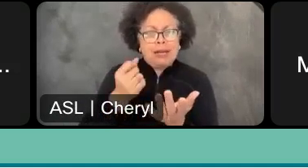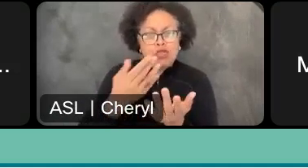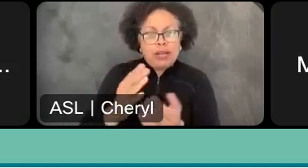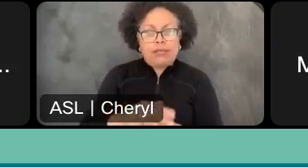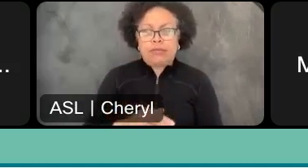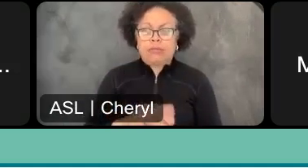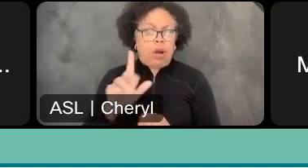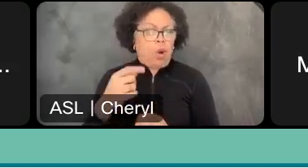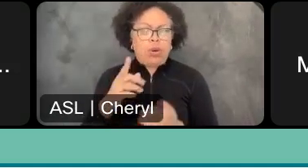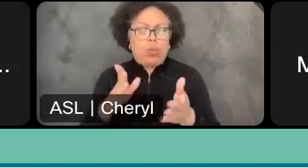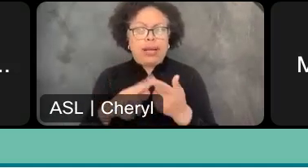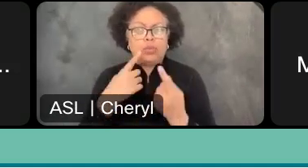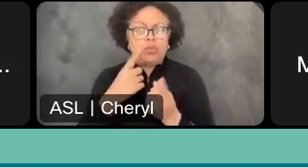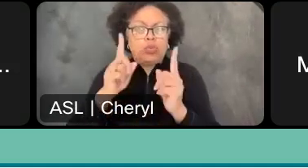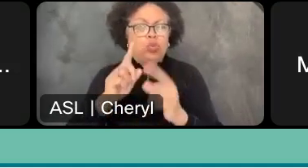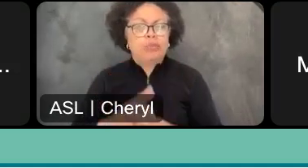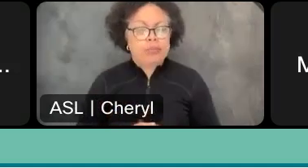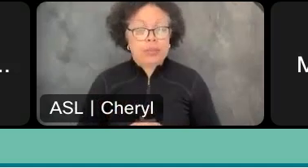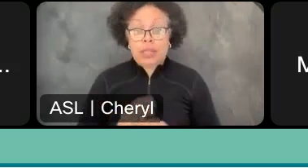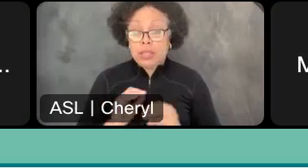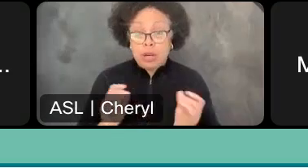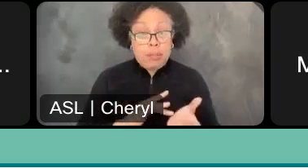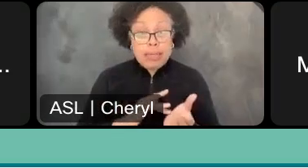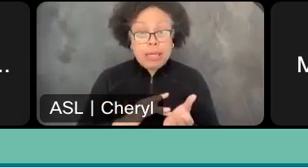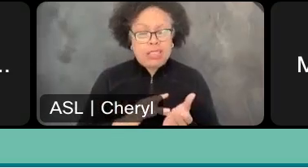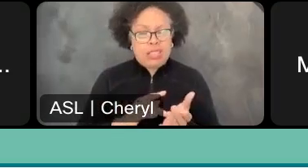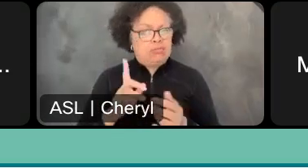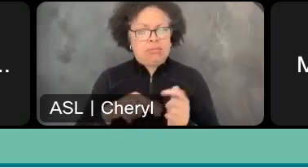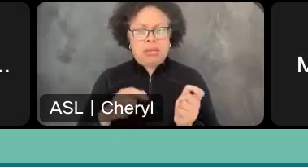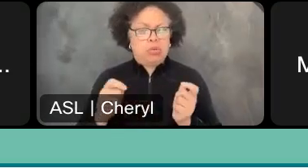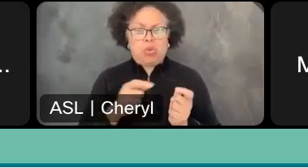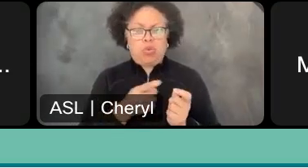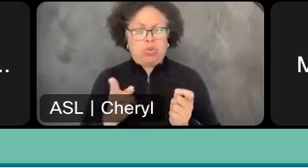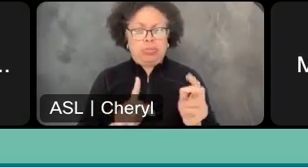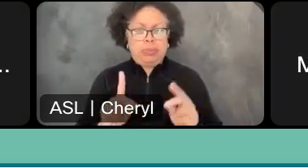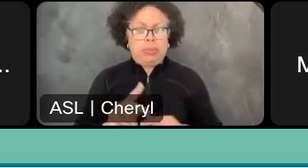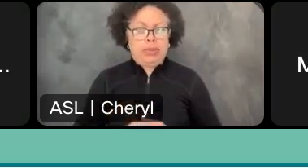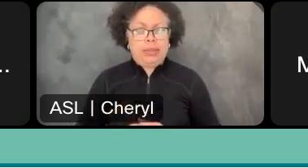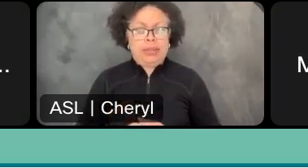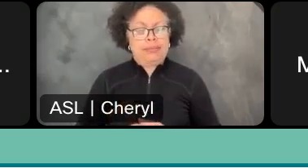with alternative perceptions can get out of control.